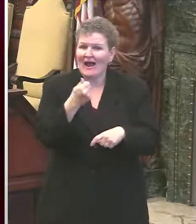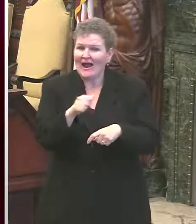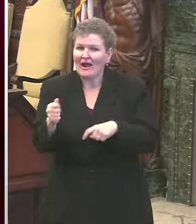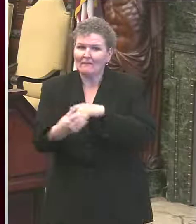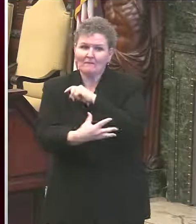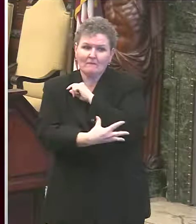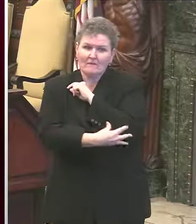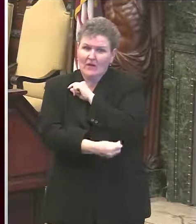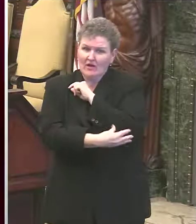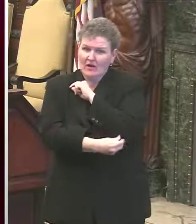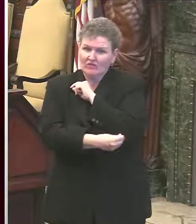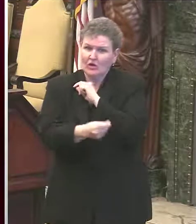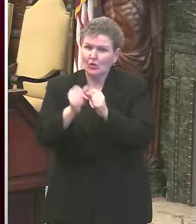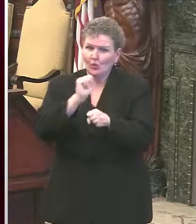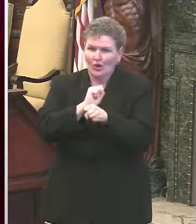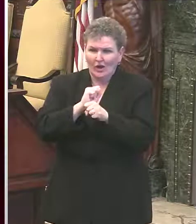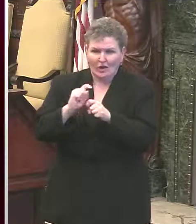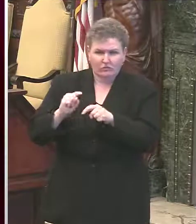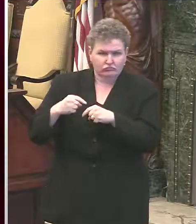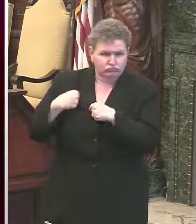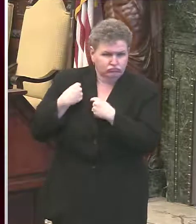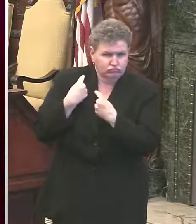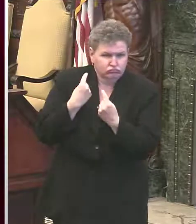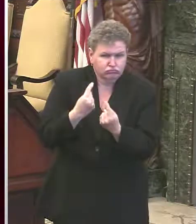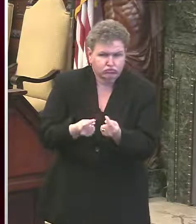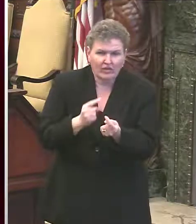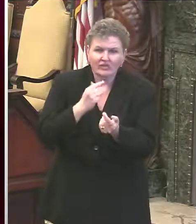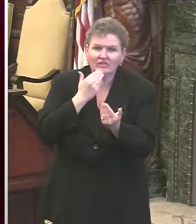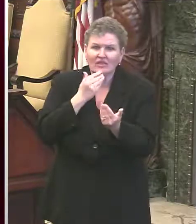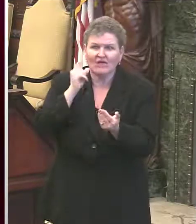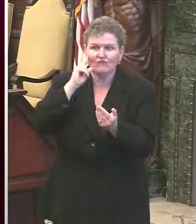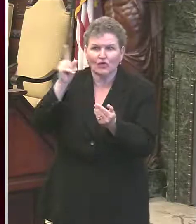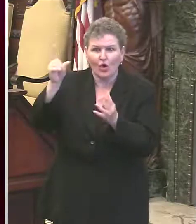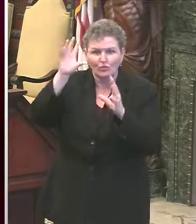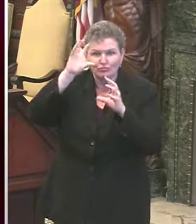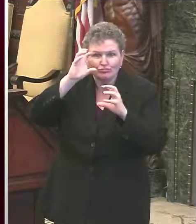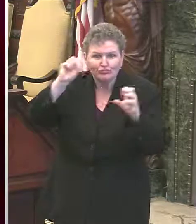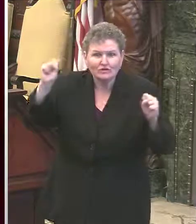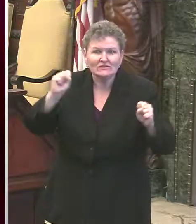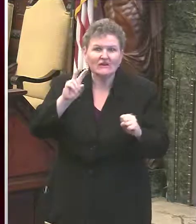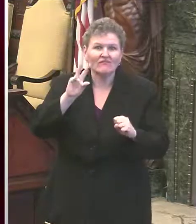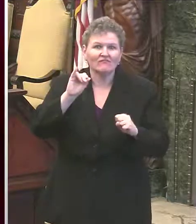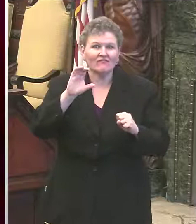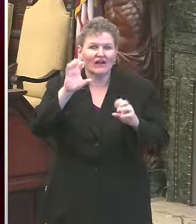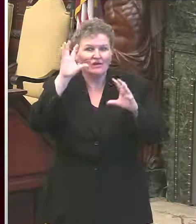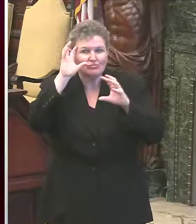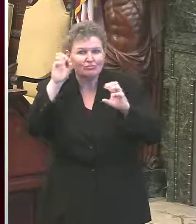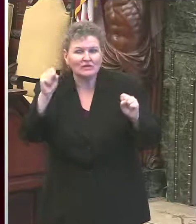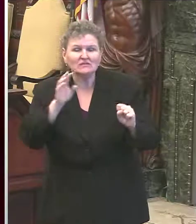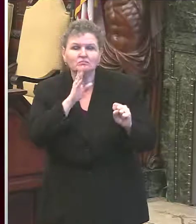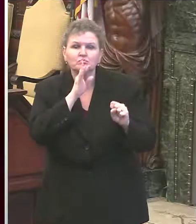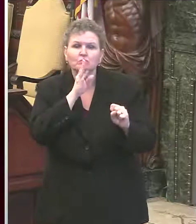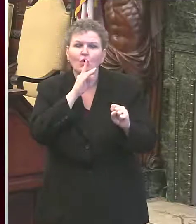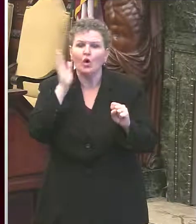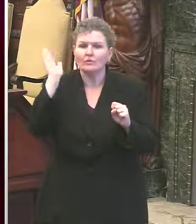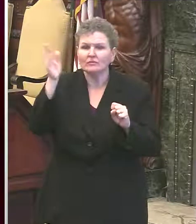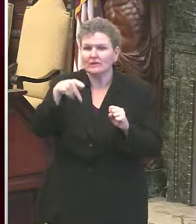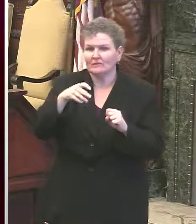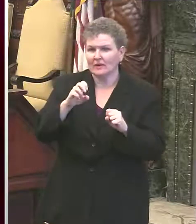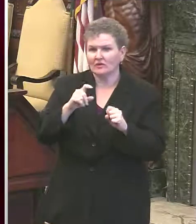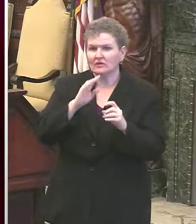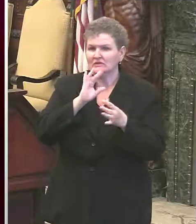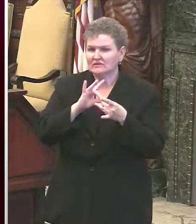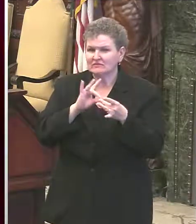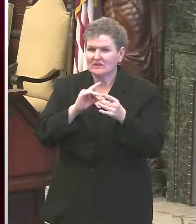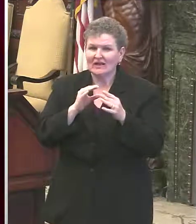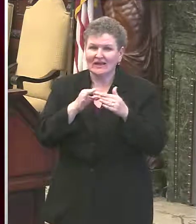generation. I want to thank President Biden, Vice President Harris, and Speaker Pelosi, Minority Leader Chuck Schumer, and Philadelphia